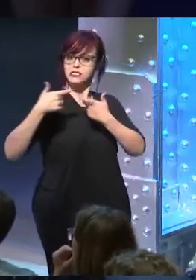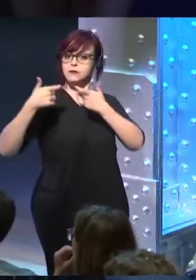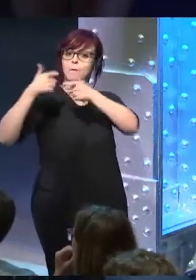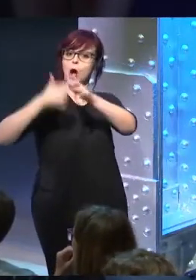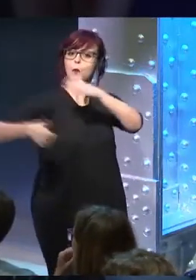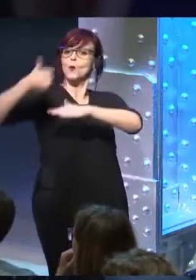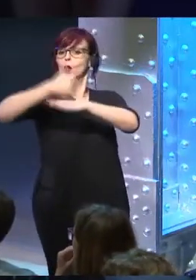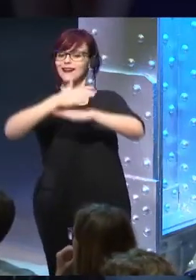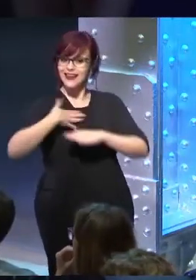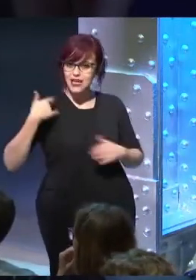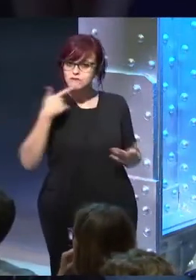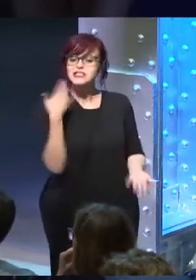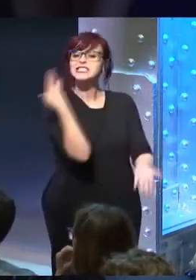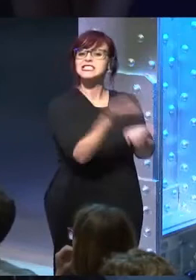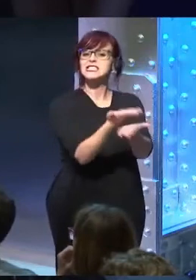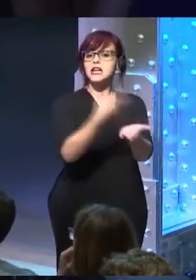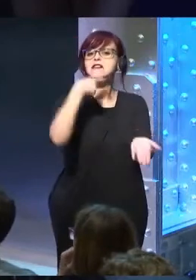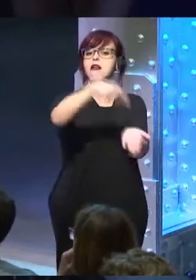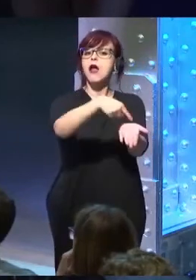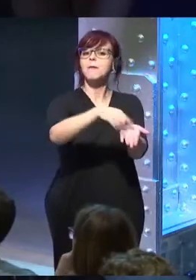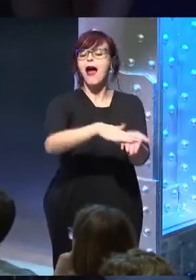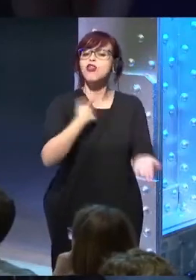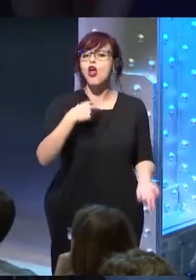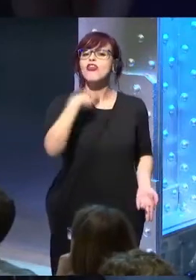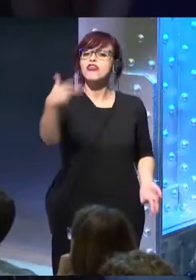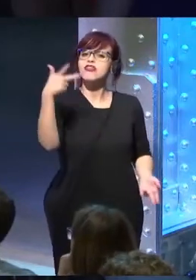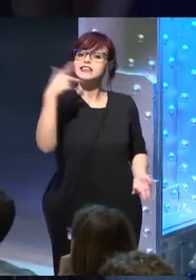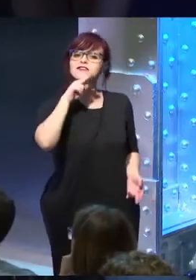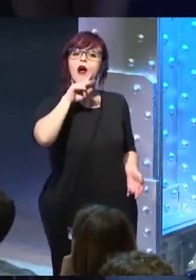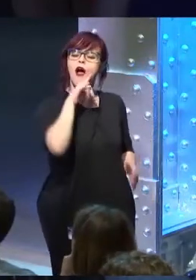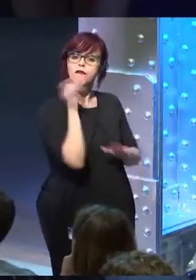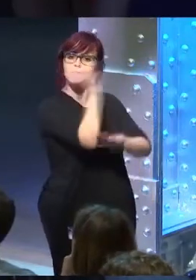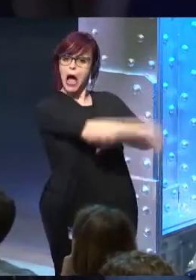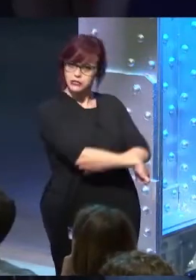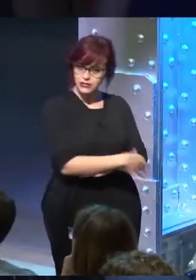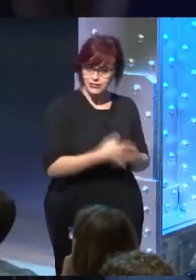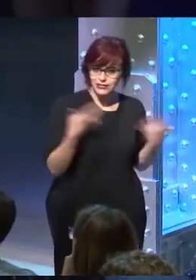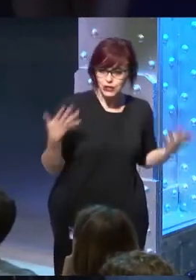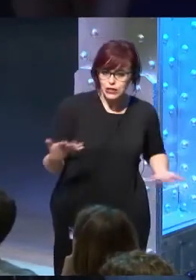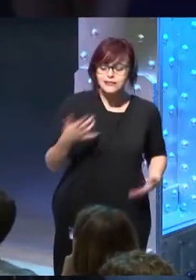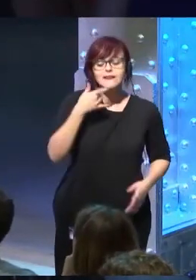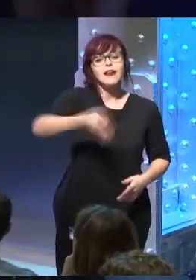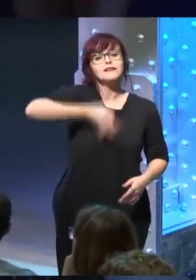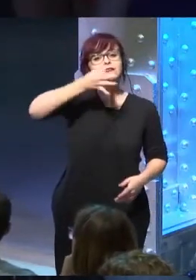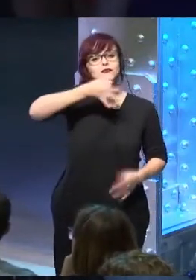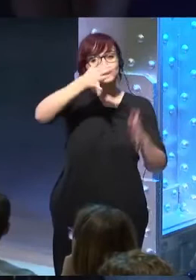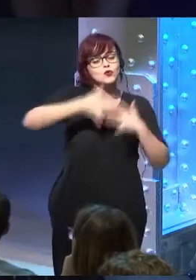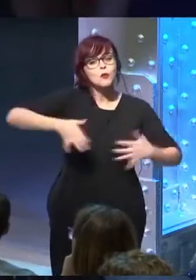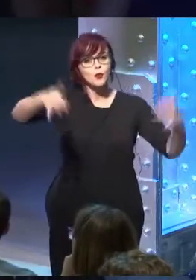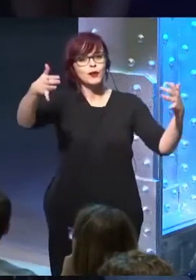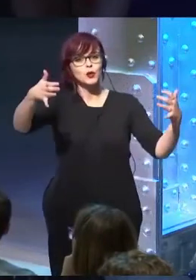the right to speak. Public speech was and probably